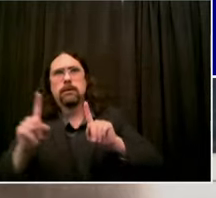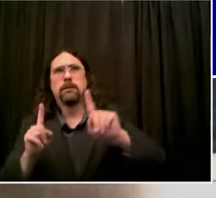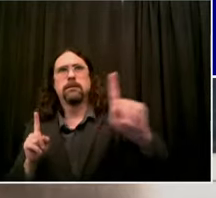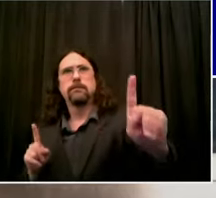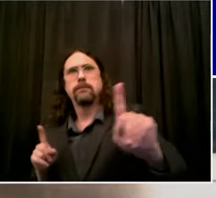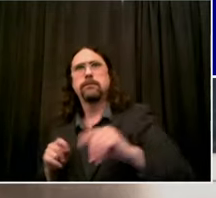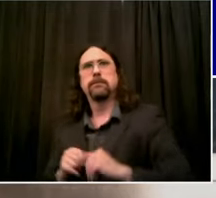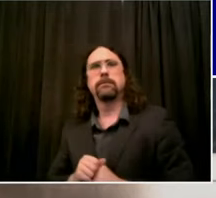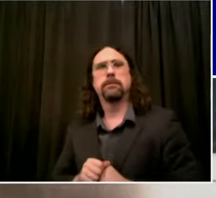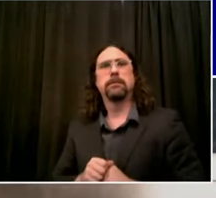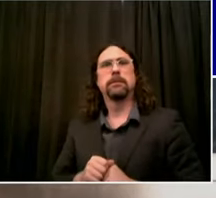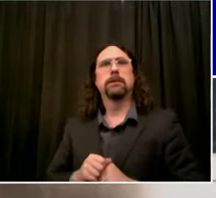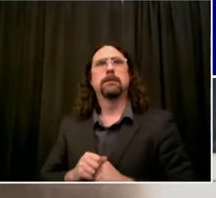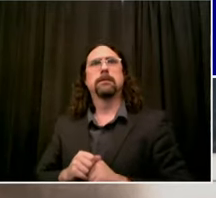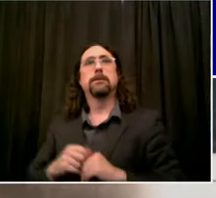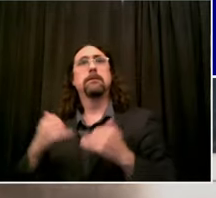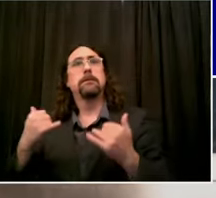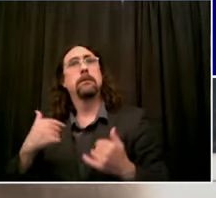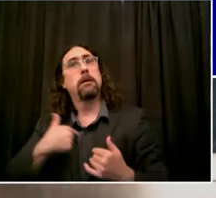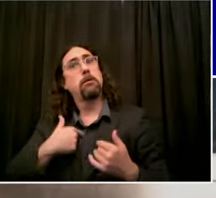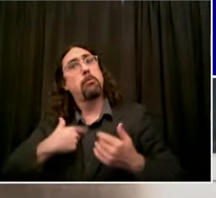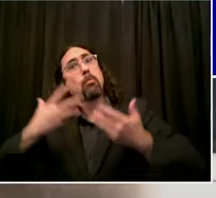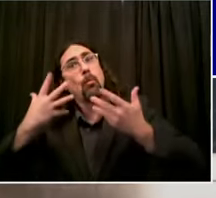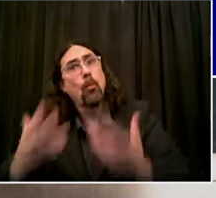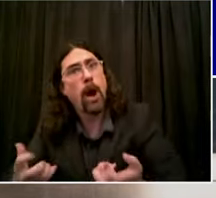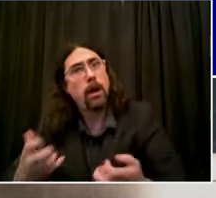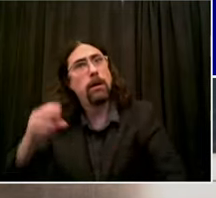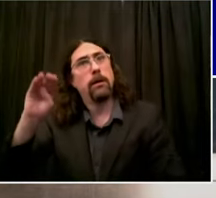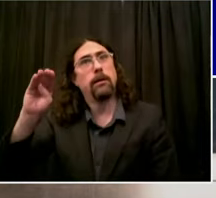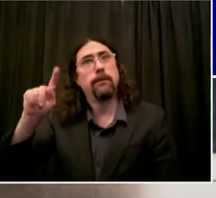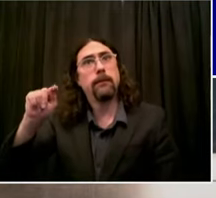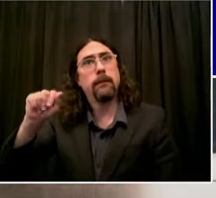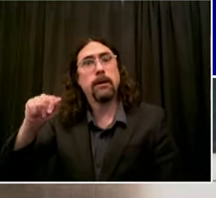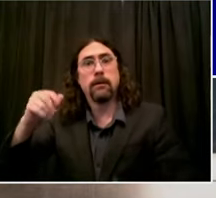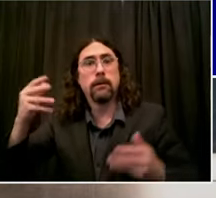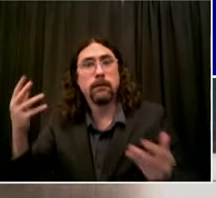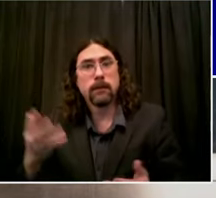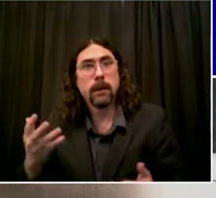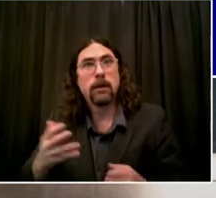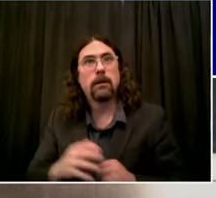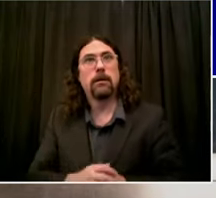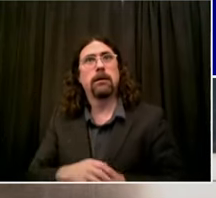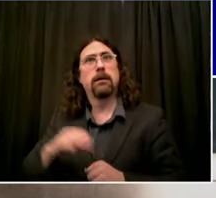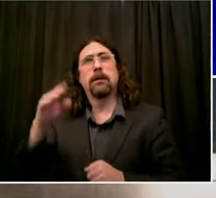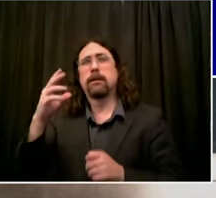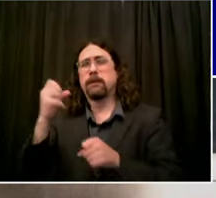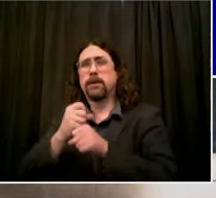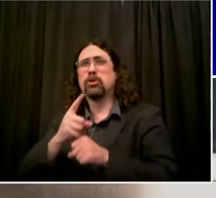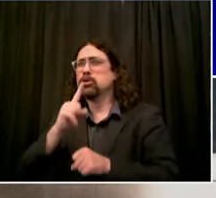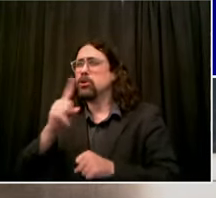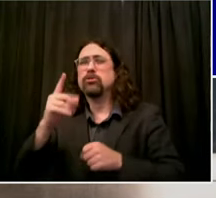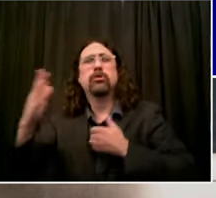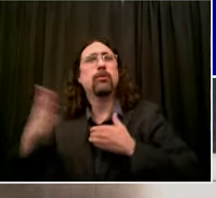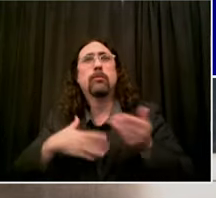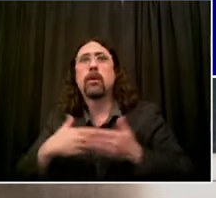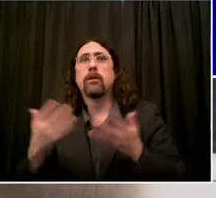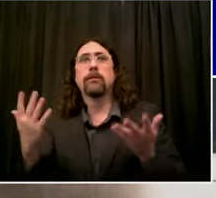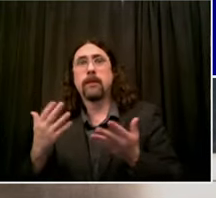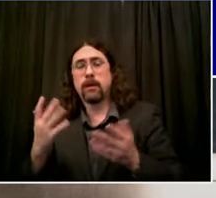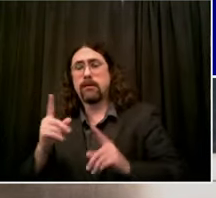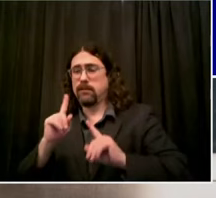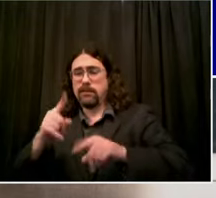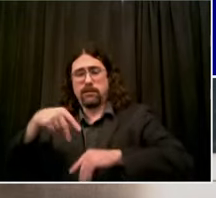go, whether it is in a subway station and on the platform or on the train or on a bus, there are markings telling you exactly where to